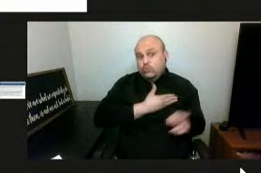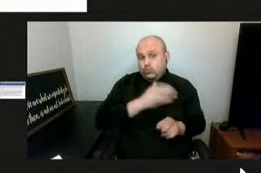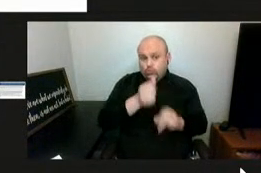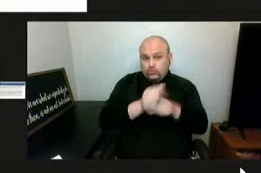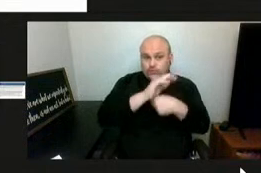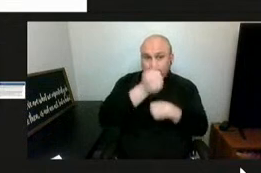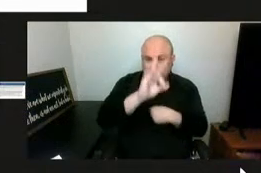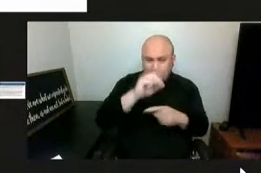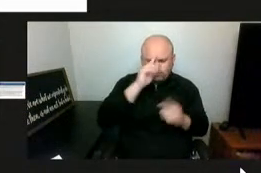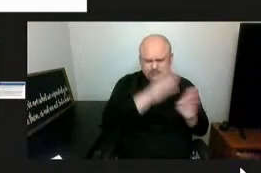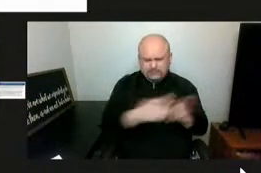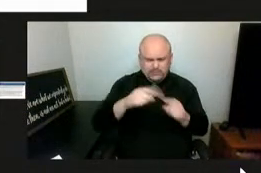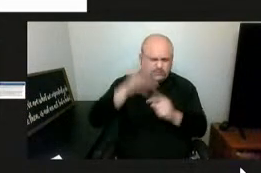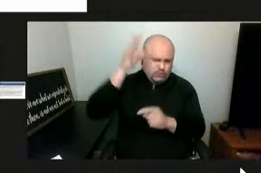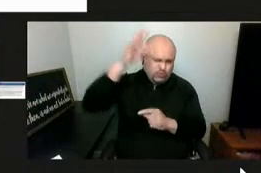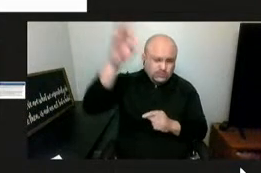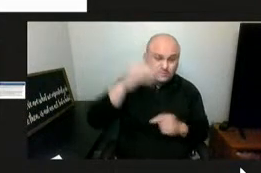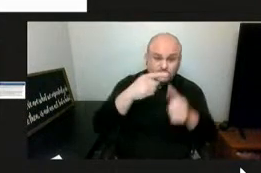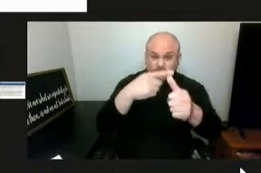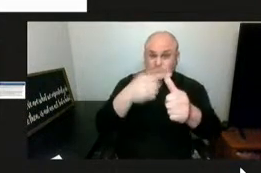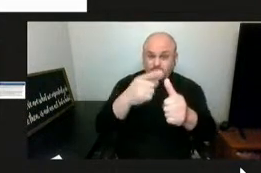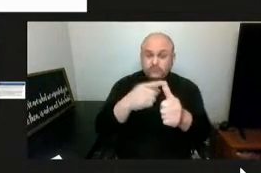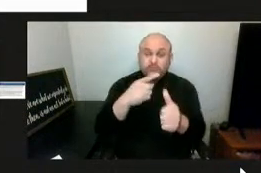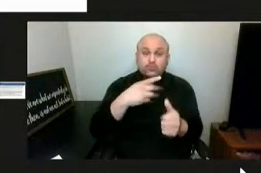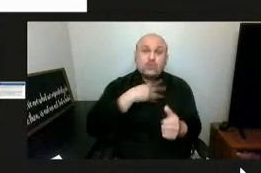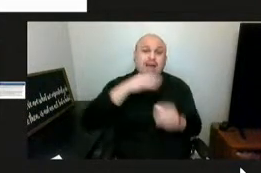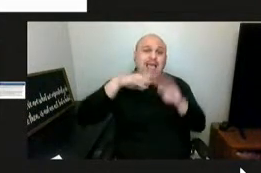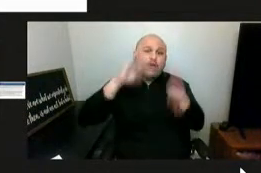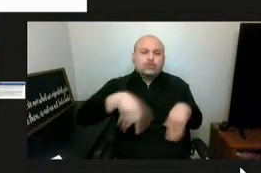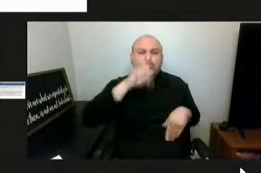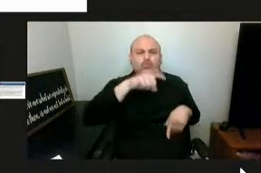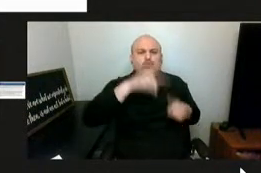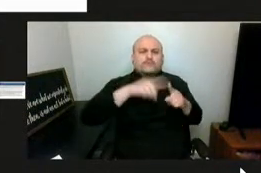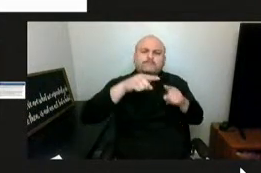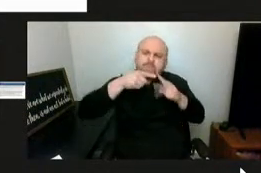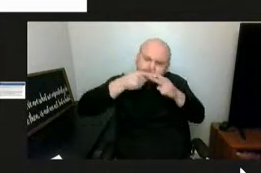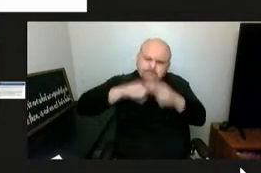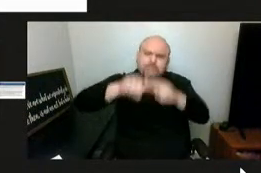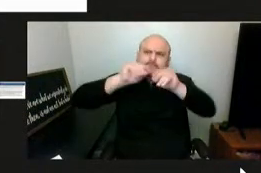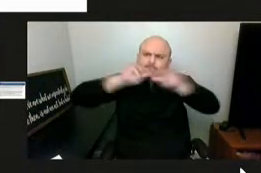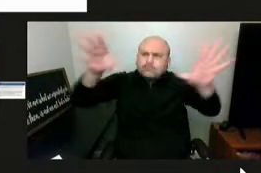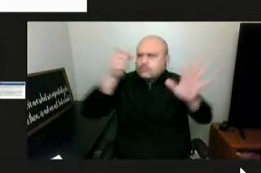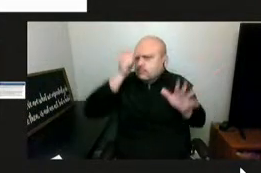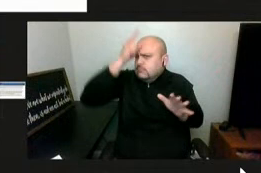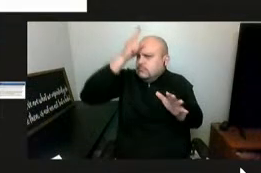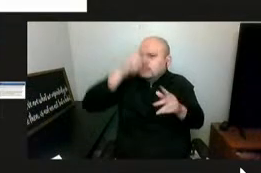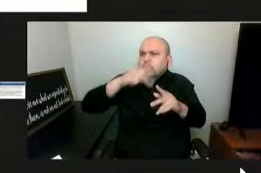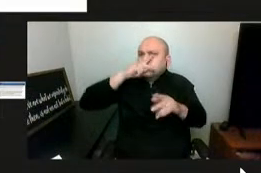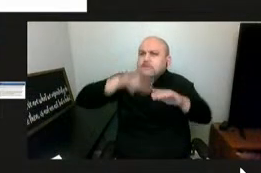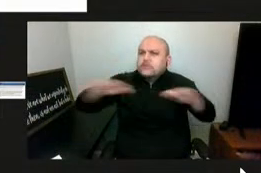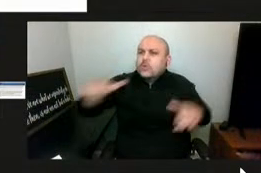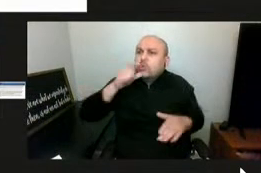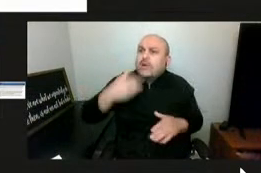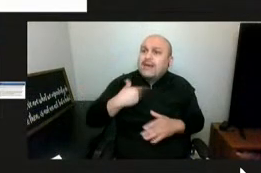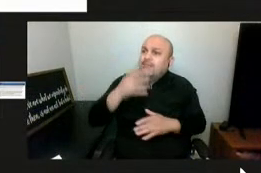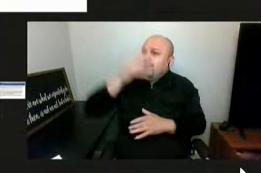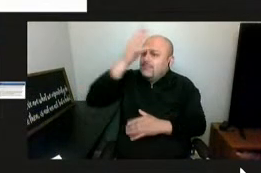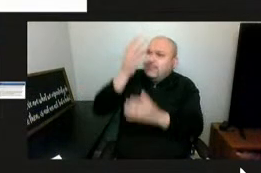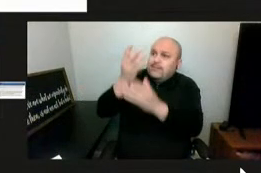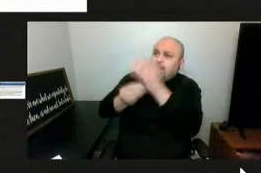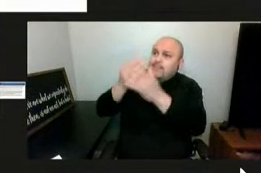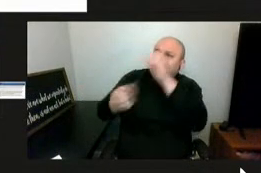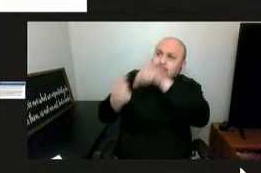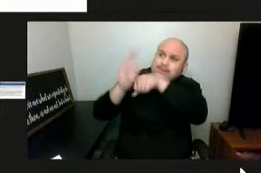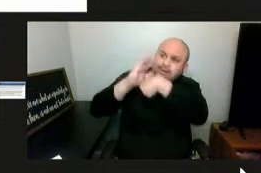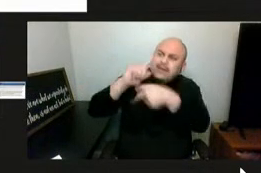future. So first, the White House should launch a comprehensive initiative to support the children of parents who have died from COVID, deaths that have